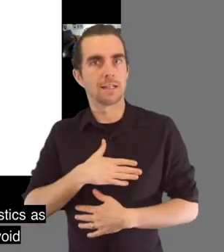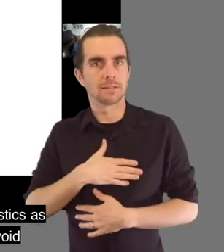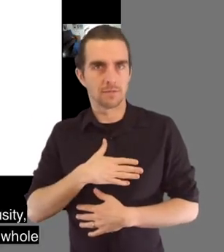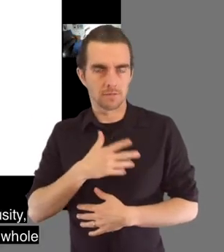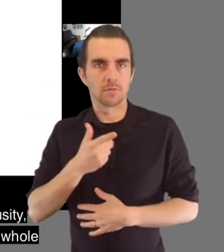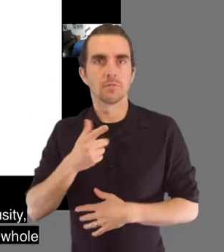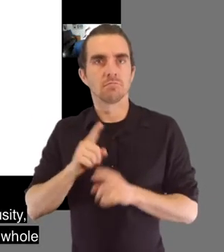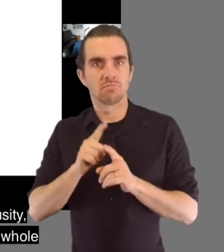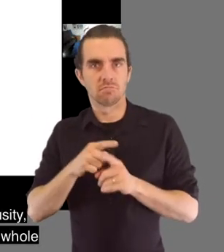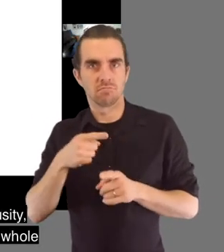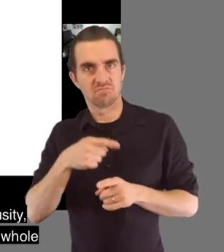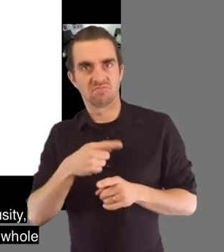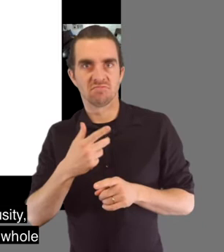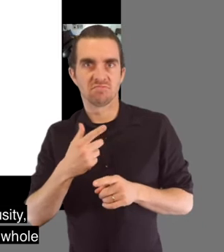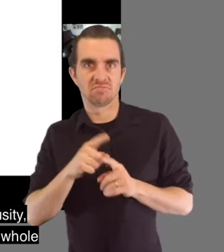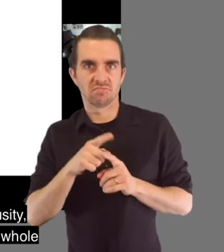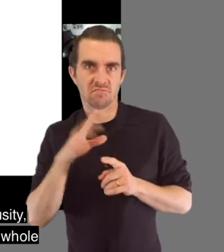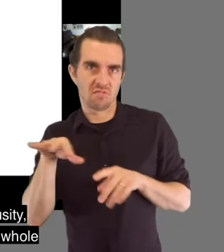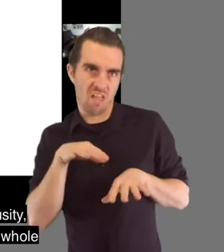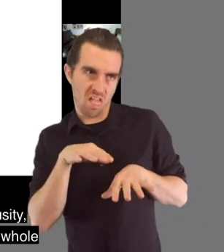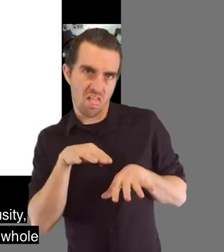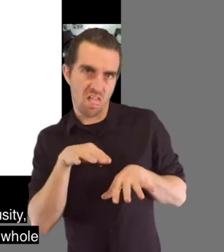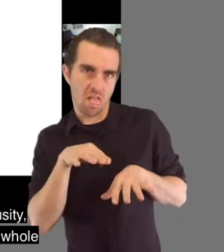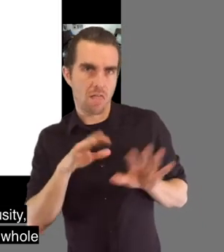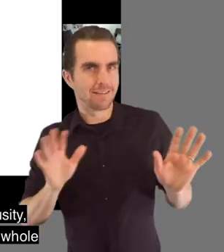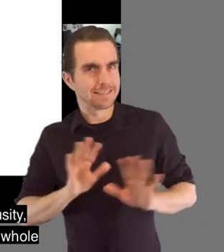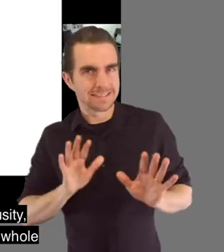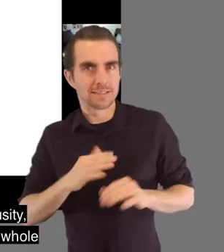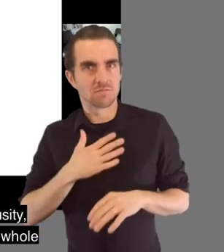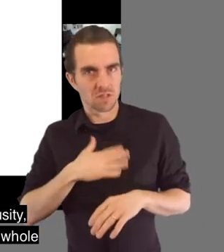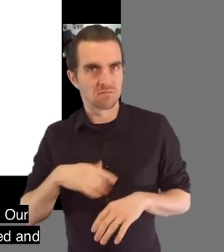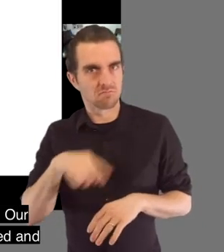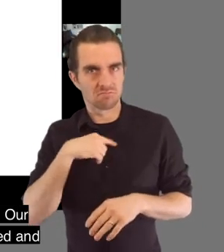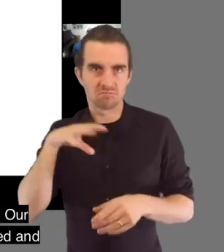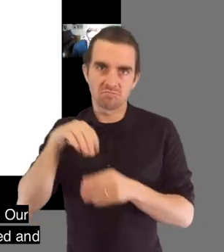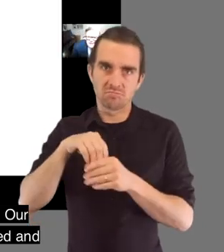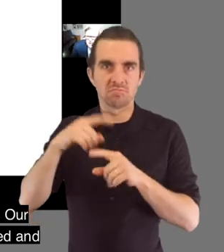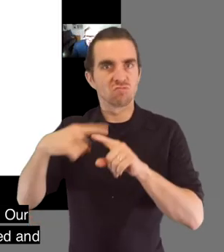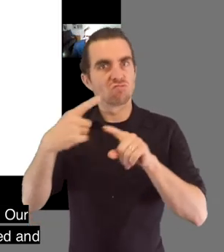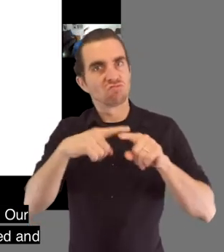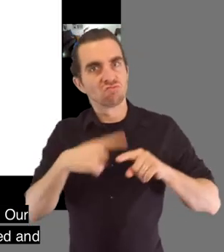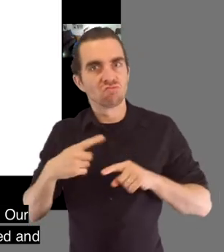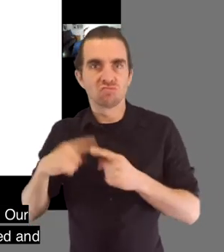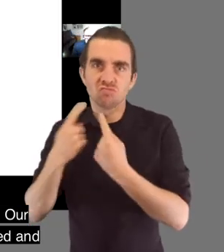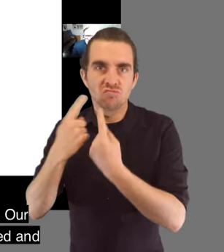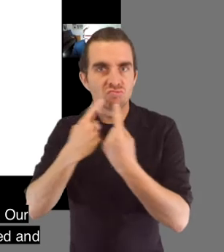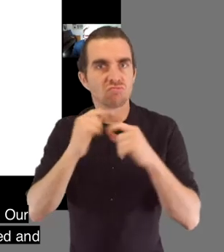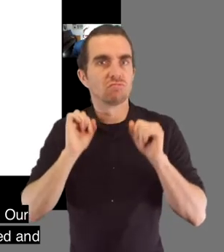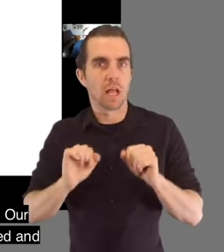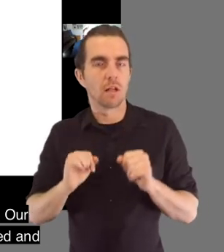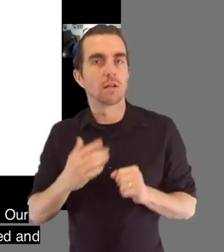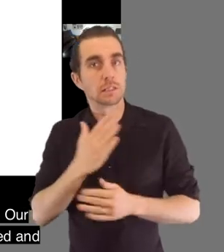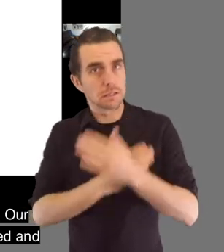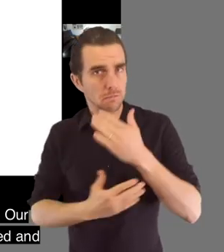Avoid depicting us as objects of curiosity. Make us ordinary people with the whole variety that human beings have.